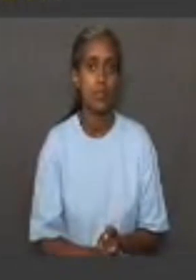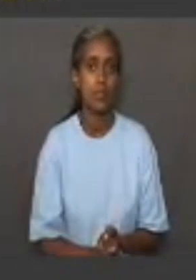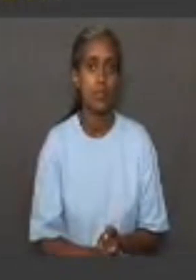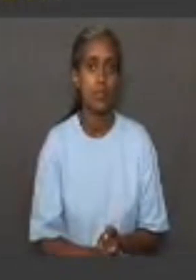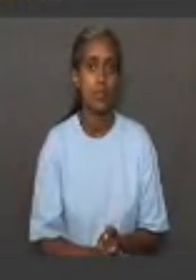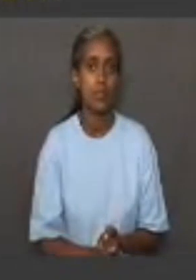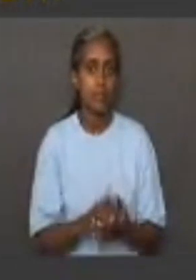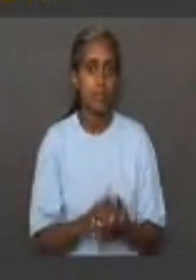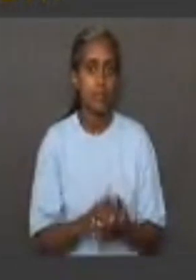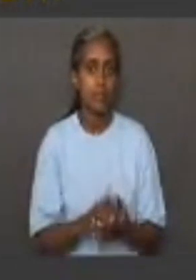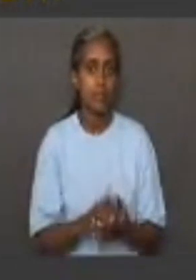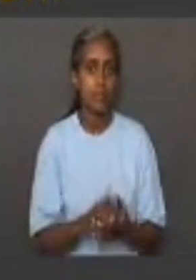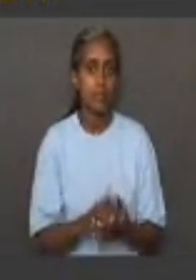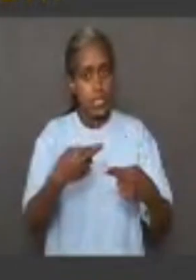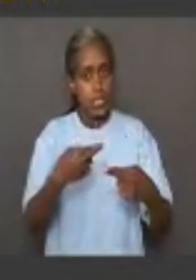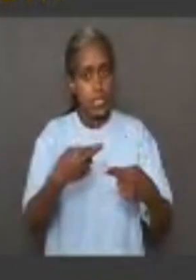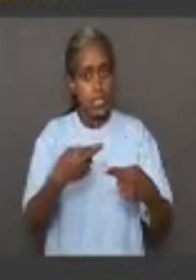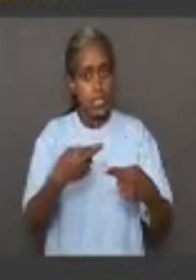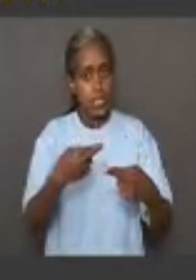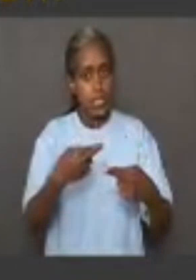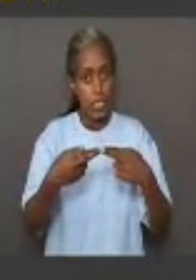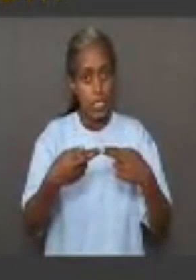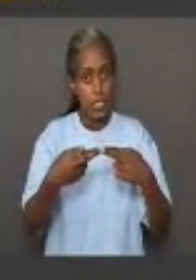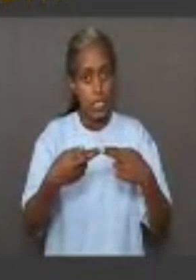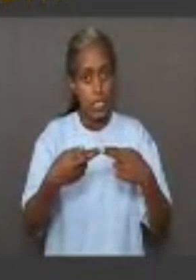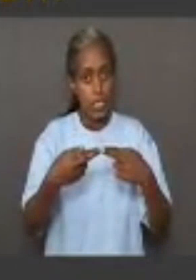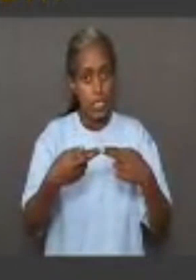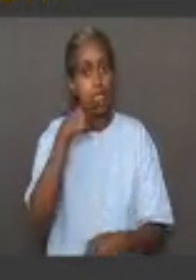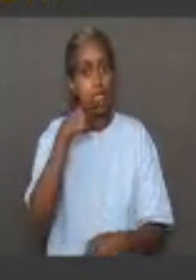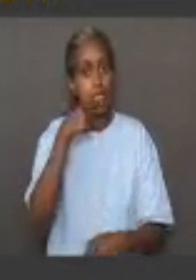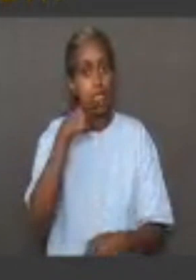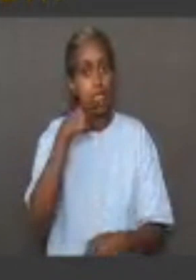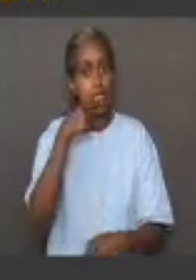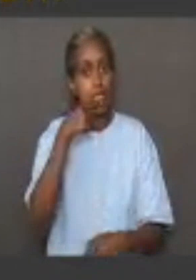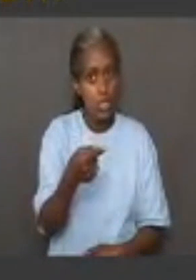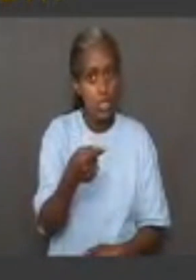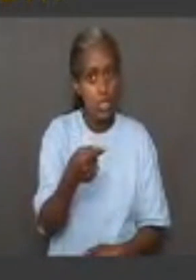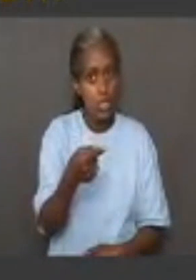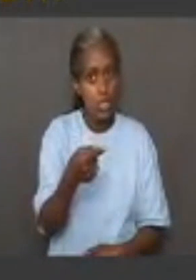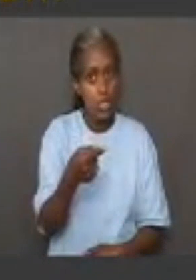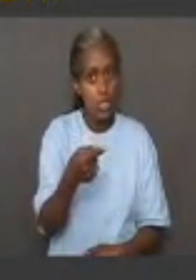This relationship is known as De Morgan's law.